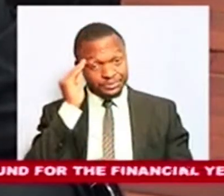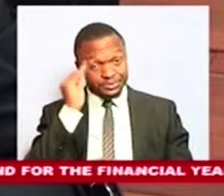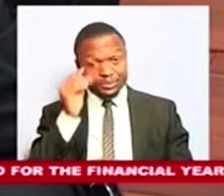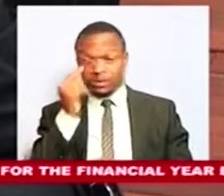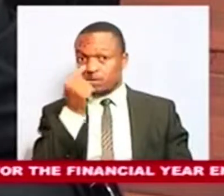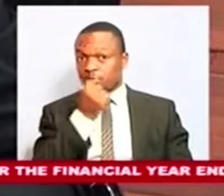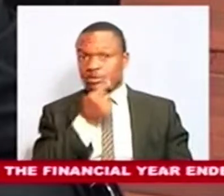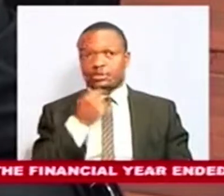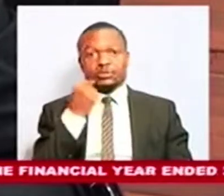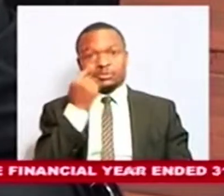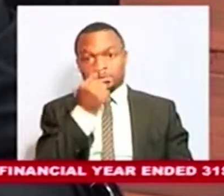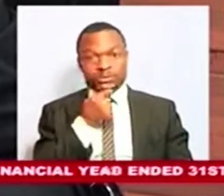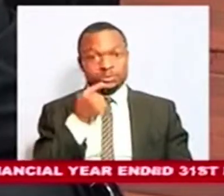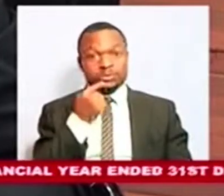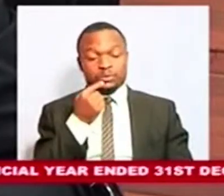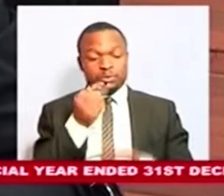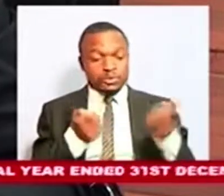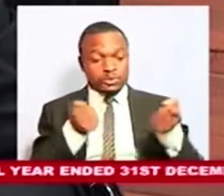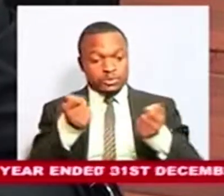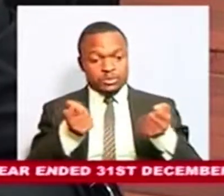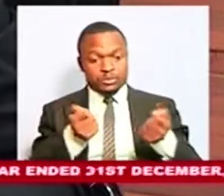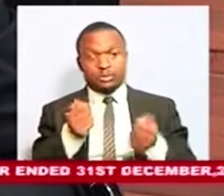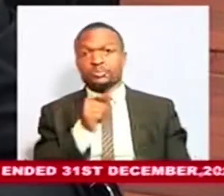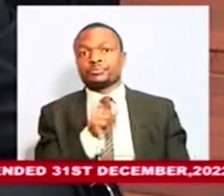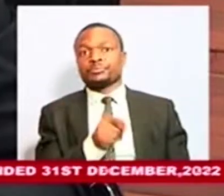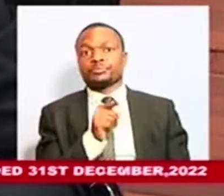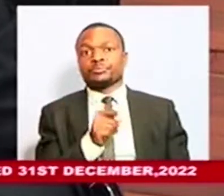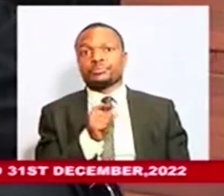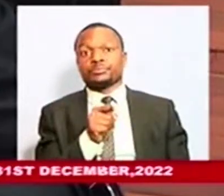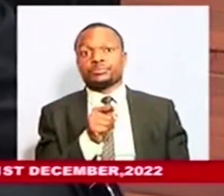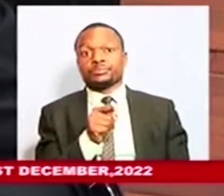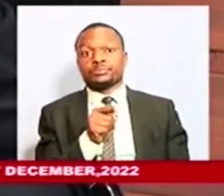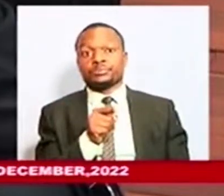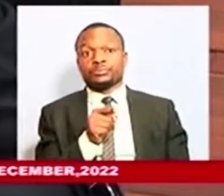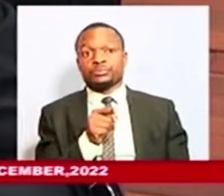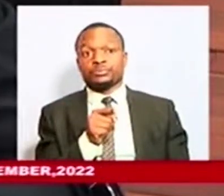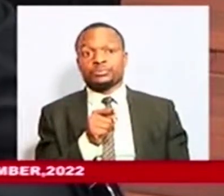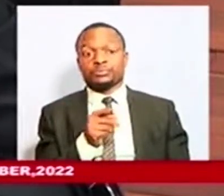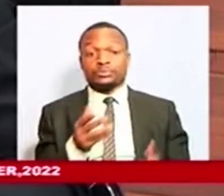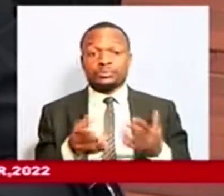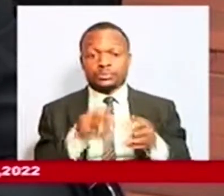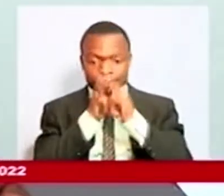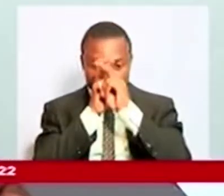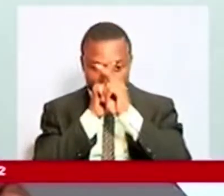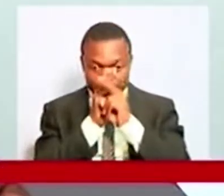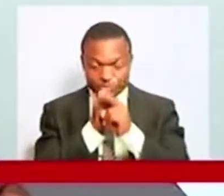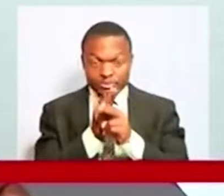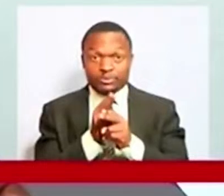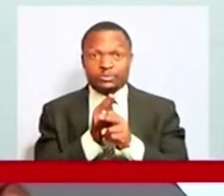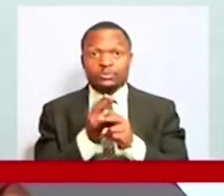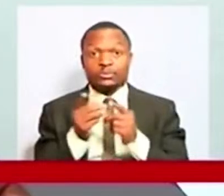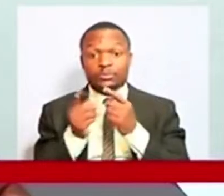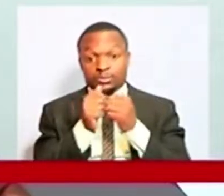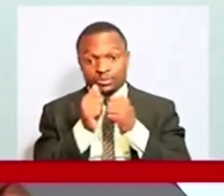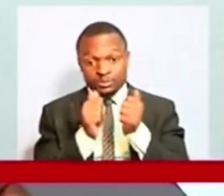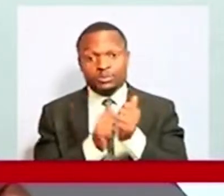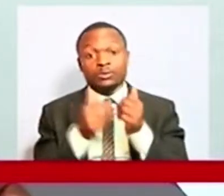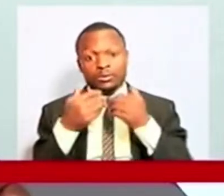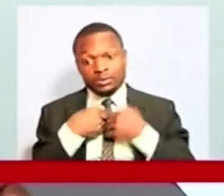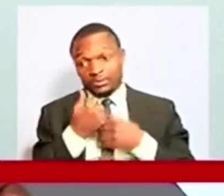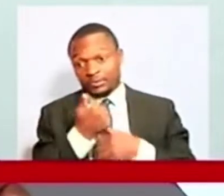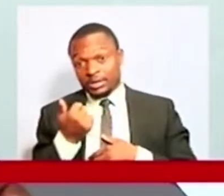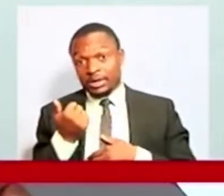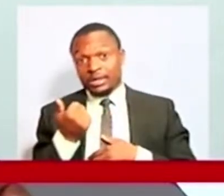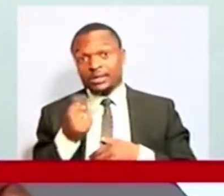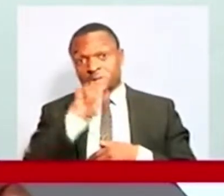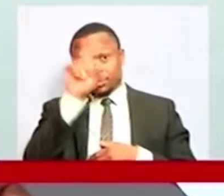whose motor vehicle is this? Yeah, maybe before. Is it for? Yeah, maybe Honorable, before you come to that, remember you have an outstanding question.